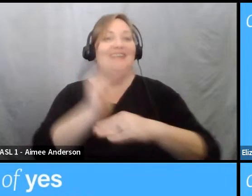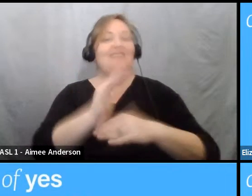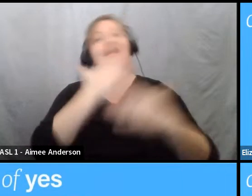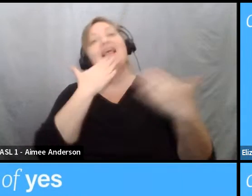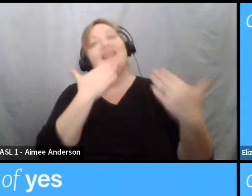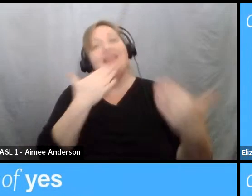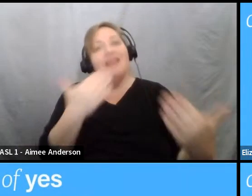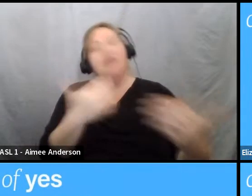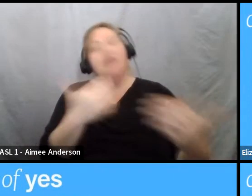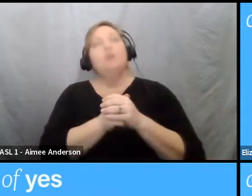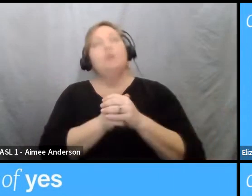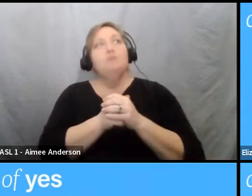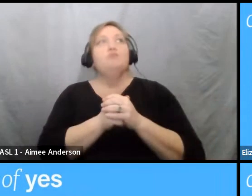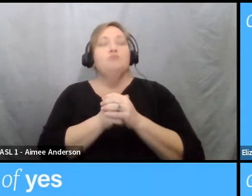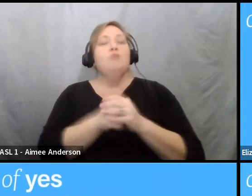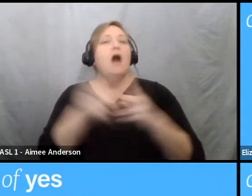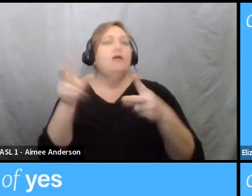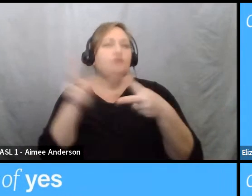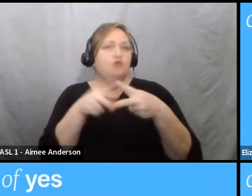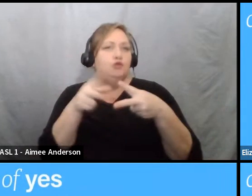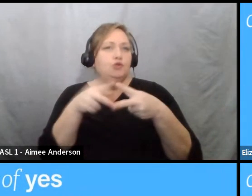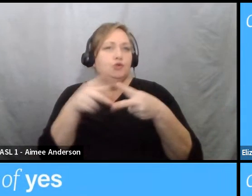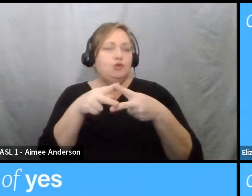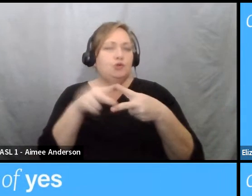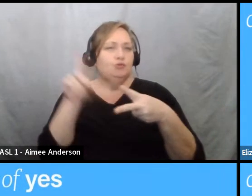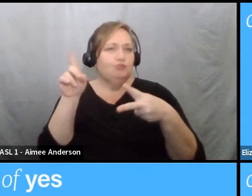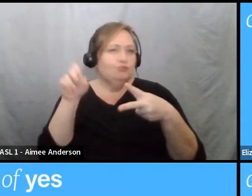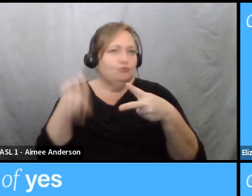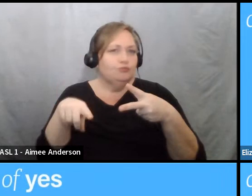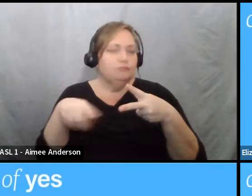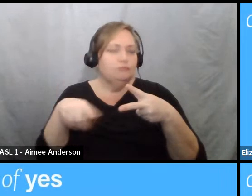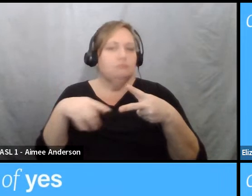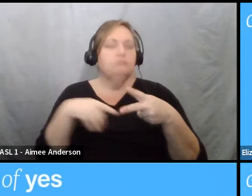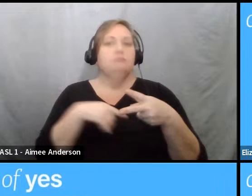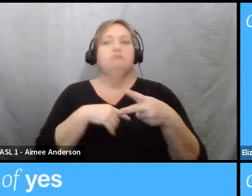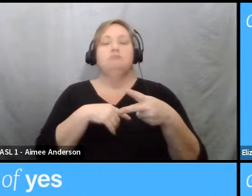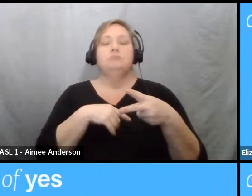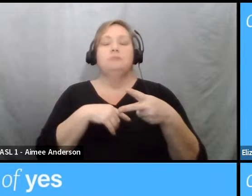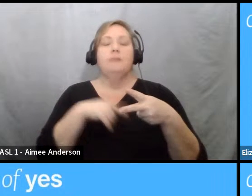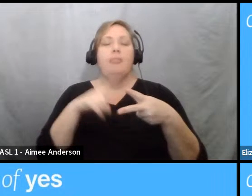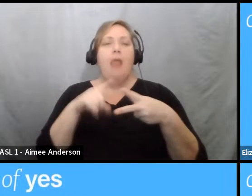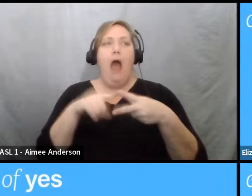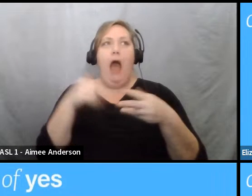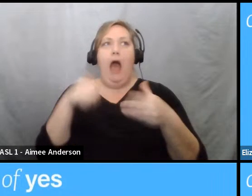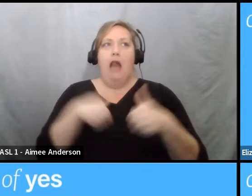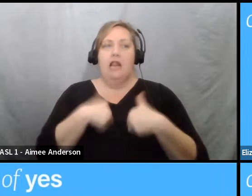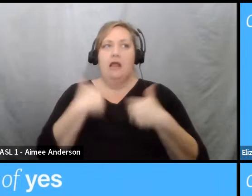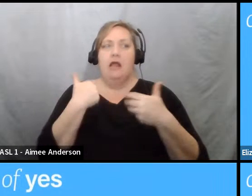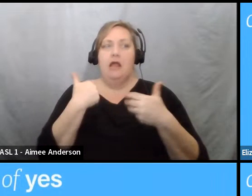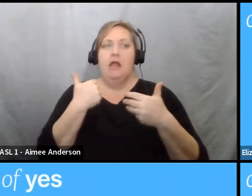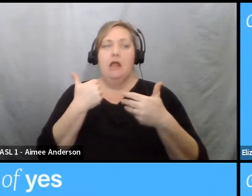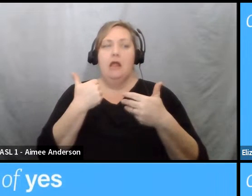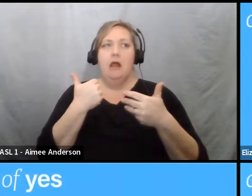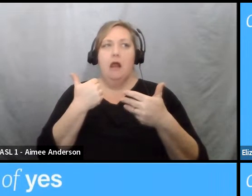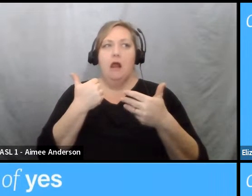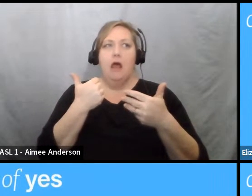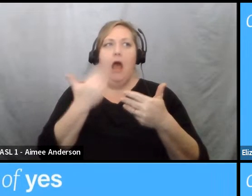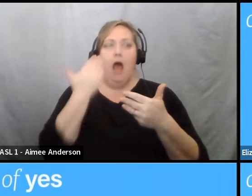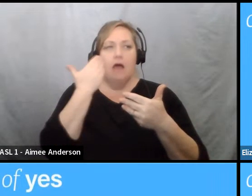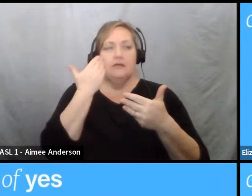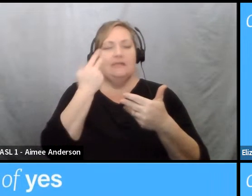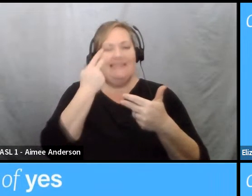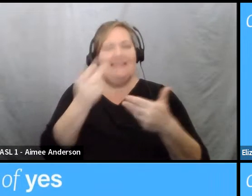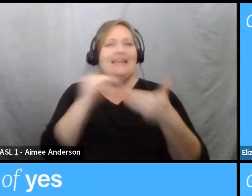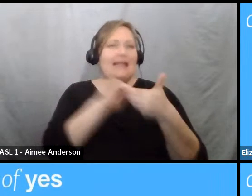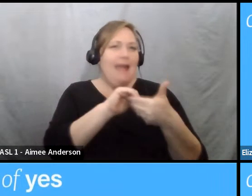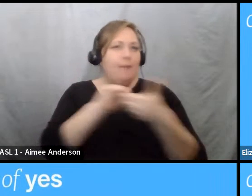much. Yeah, I just have two quick Q&As. I did post it about the nonprofit as far as collaboration and